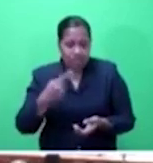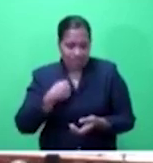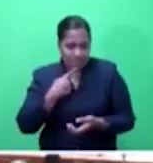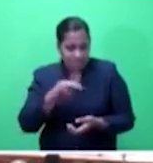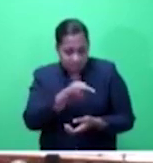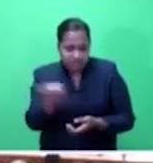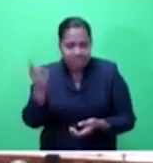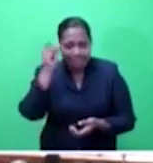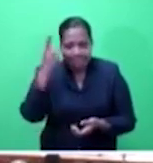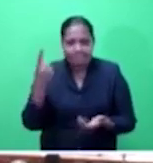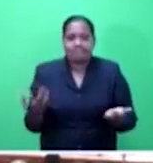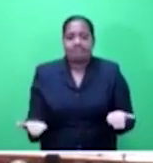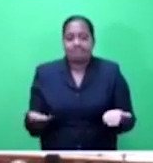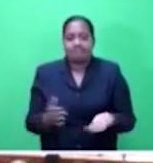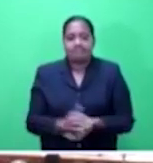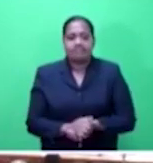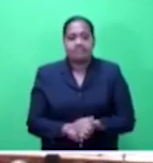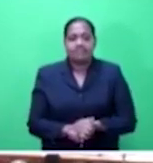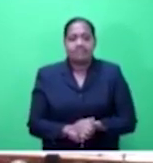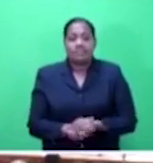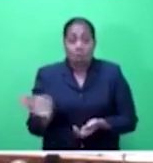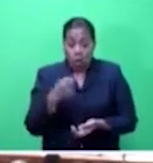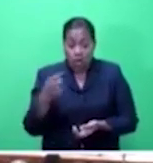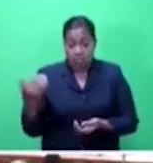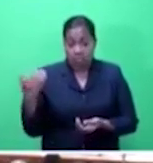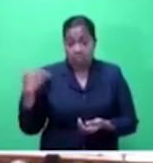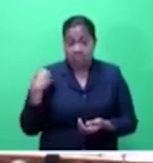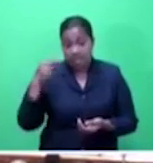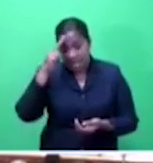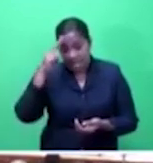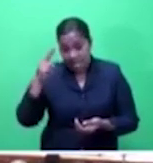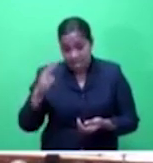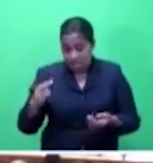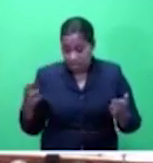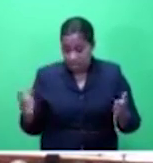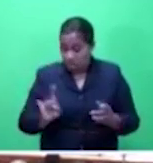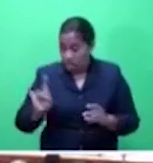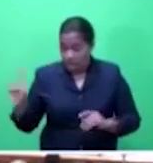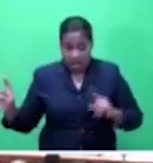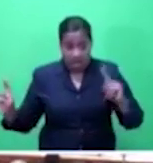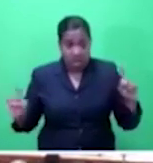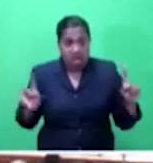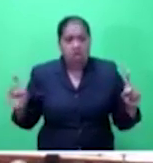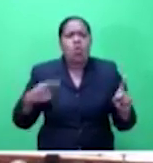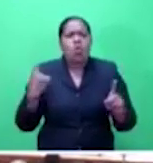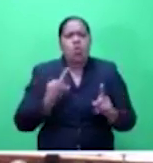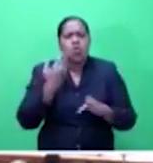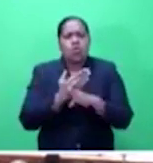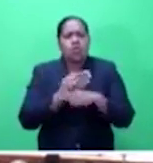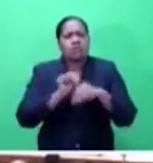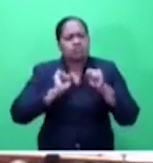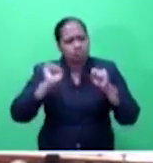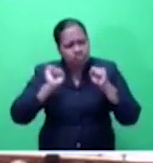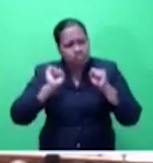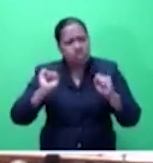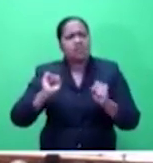employees, Mr. Speaker, sir, affected by our nationwide physical distancing requirements, who worked at gyms, fitness centers, nightclubs, swimming